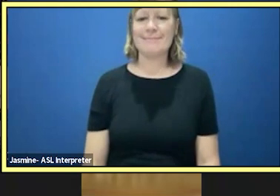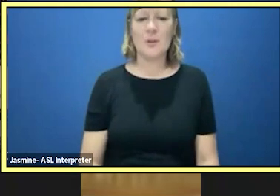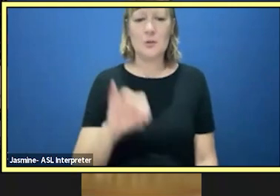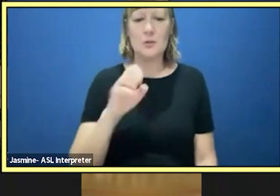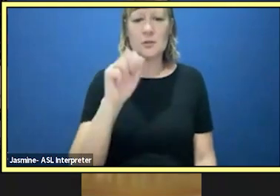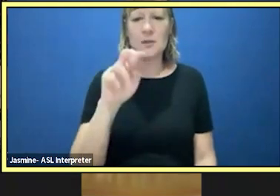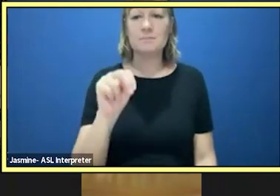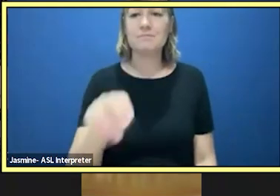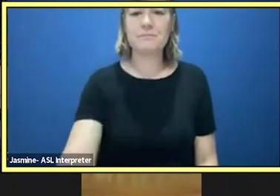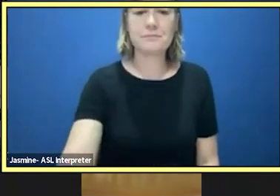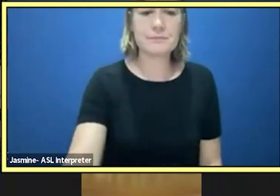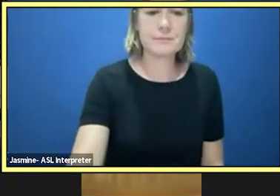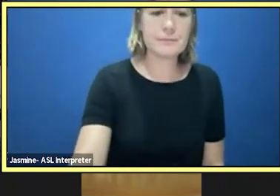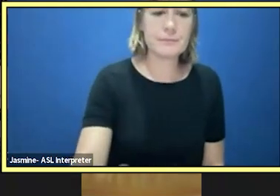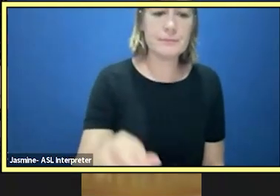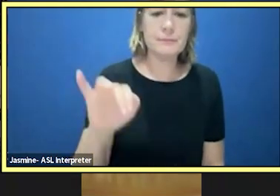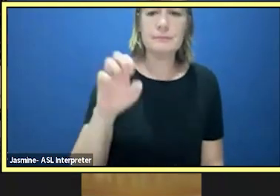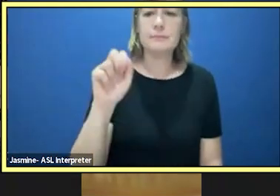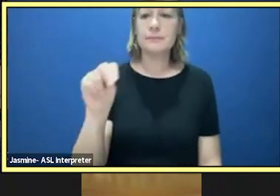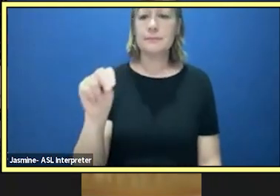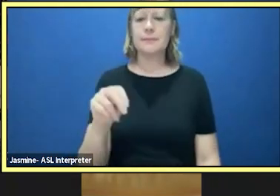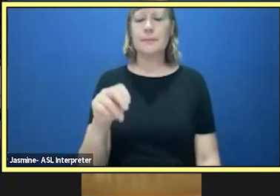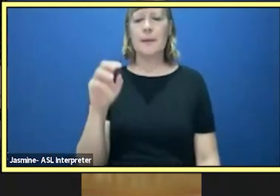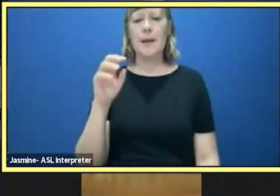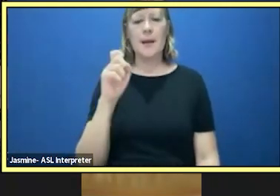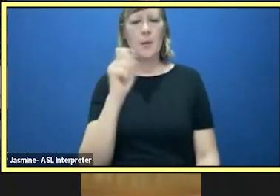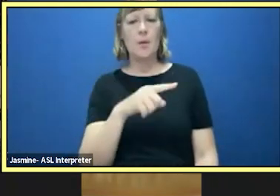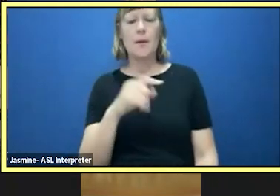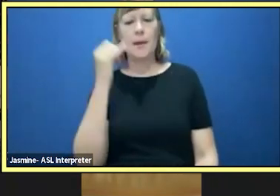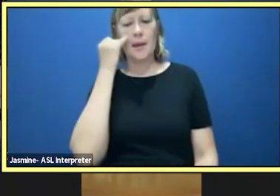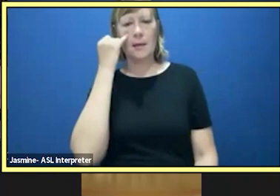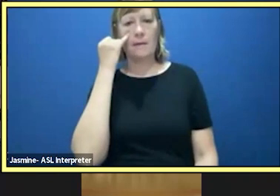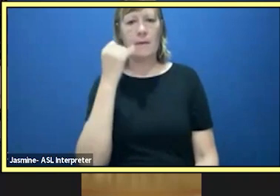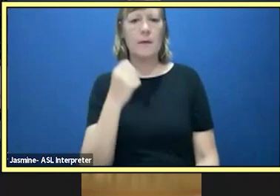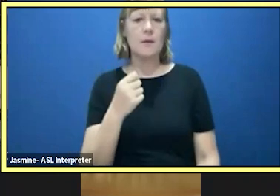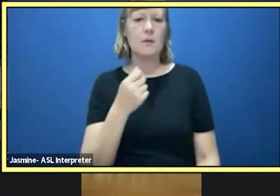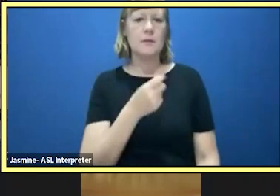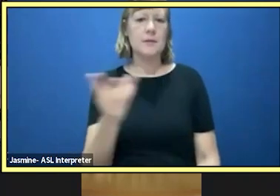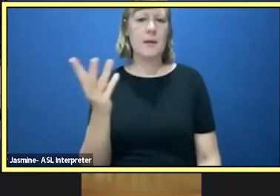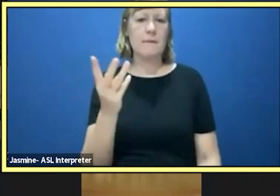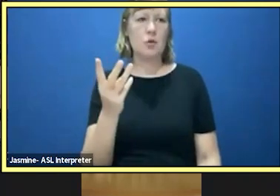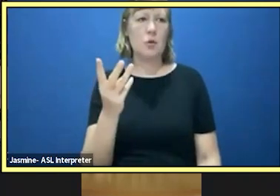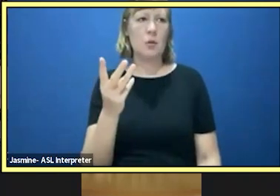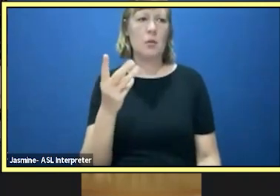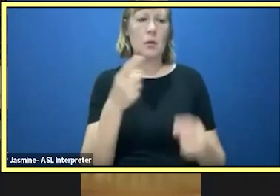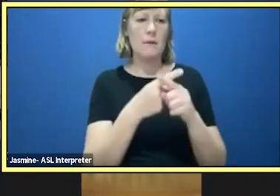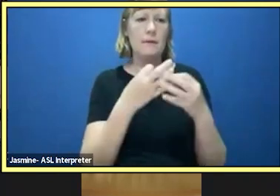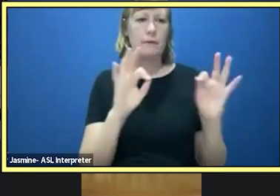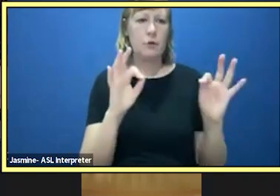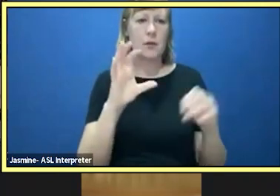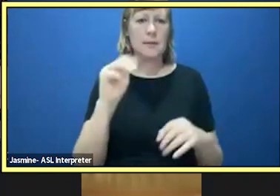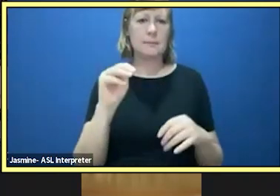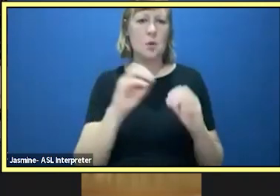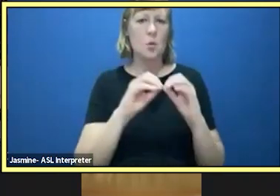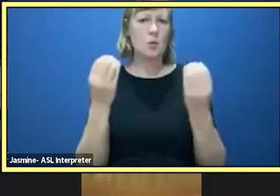with if there are more than one conflict-free case management organizations, will parents,